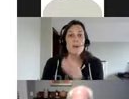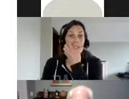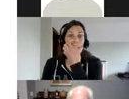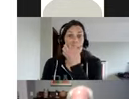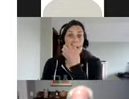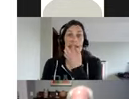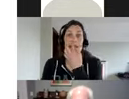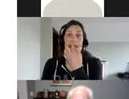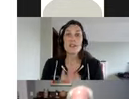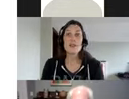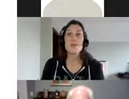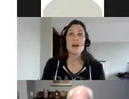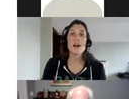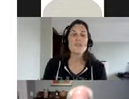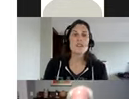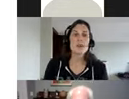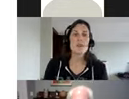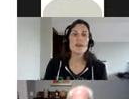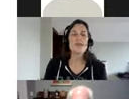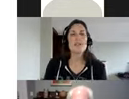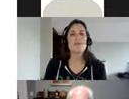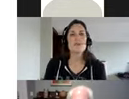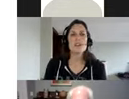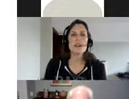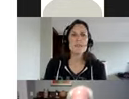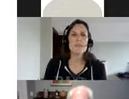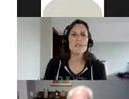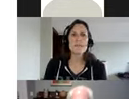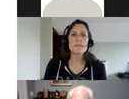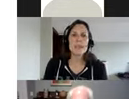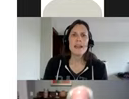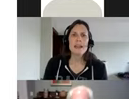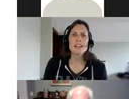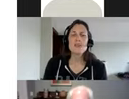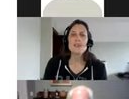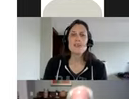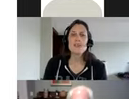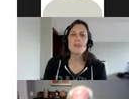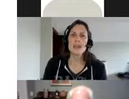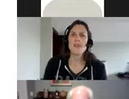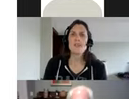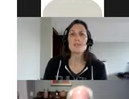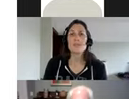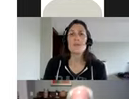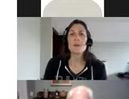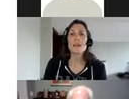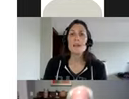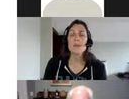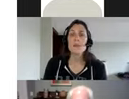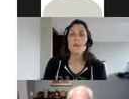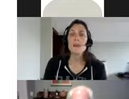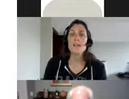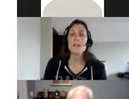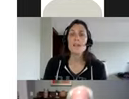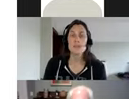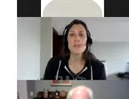This is one from just last year. It was a Twitter thread from this woman, Joanna Merson. And she was talking about the errors that people were making when they